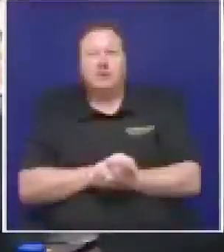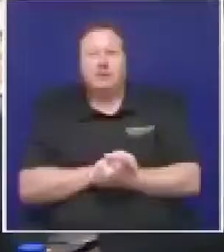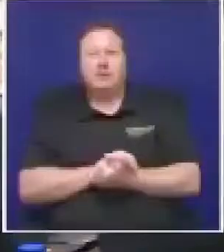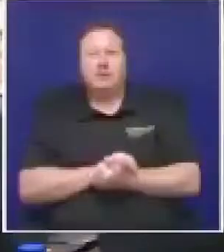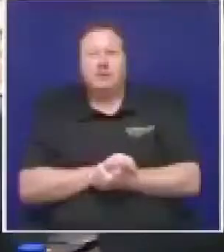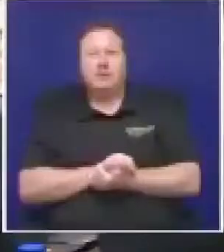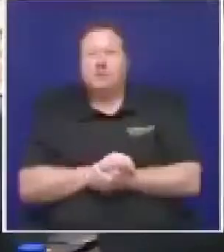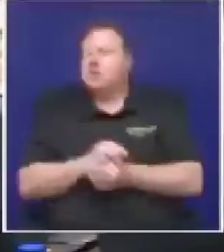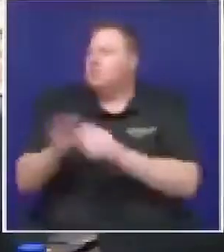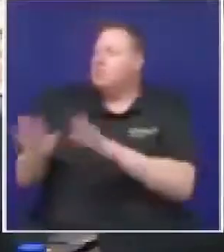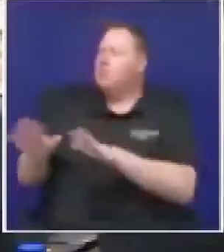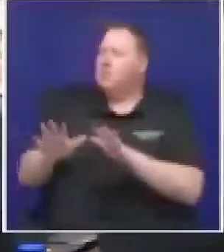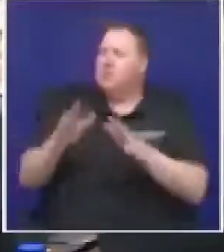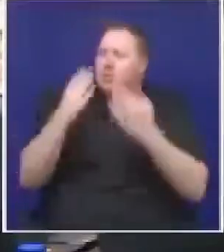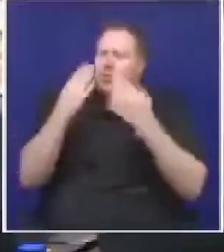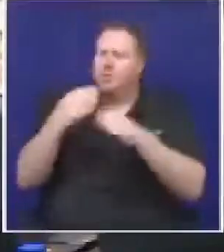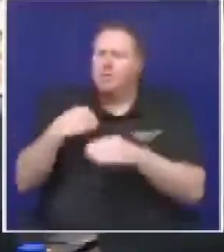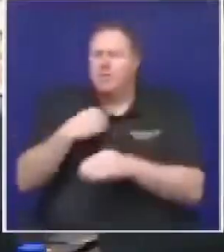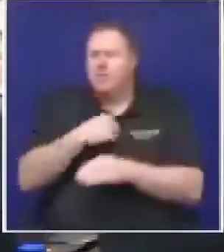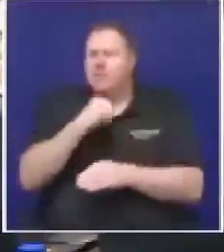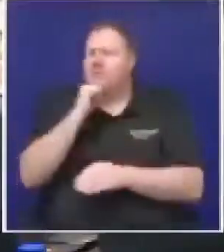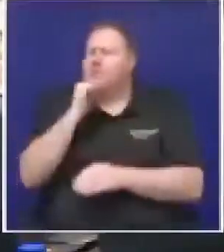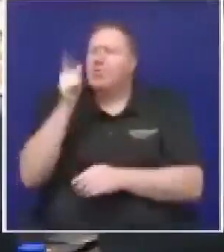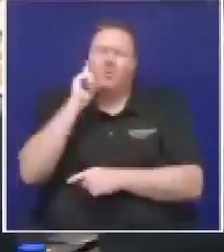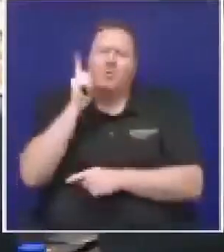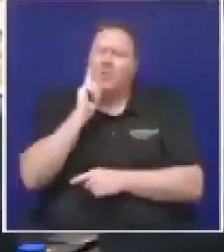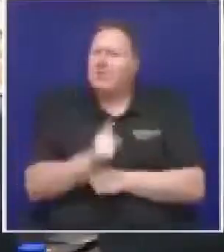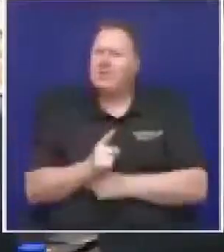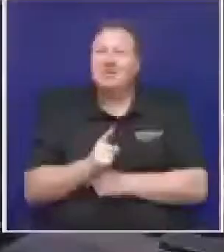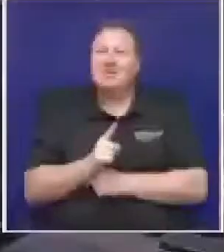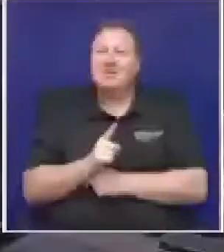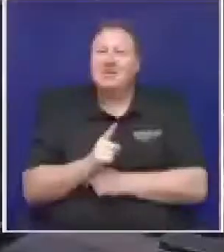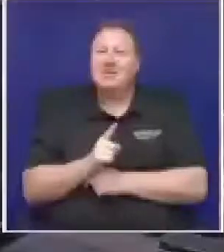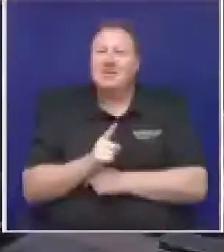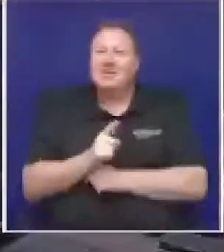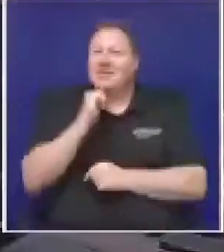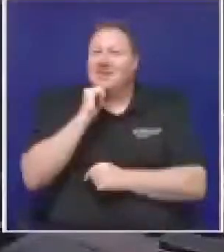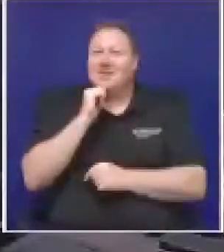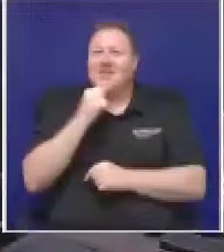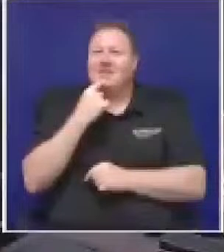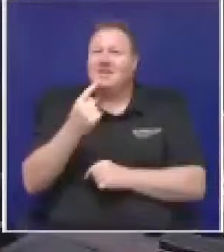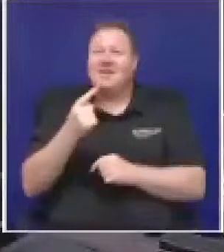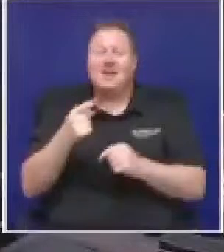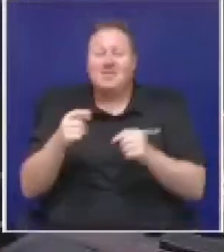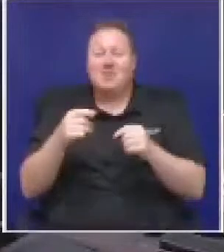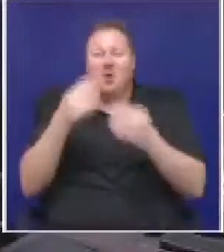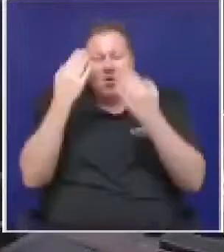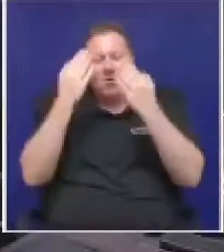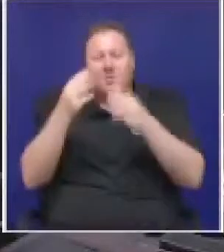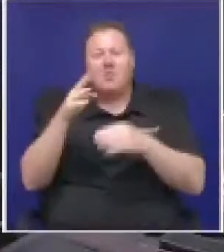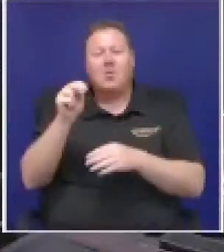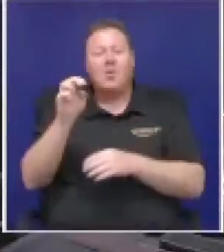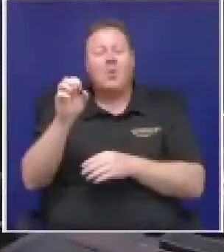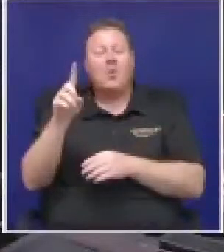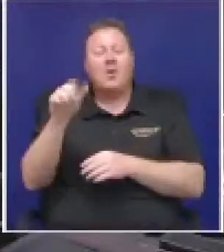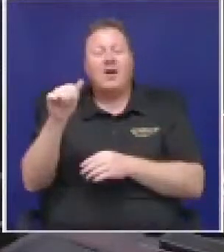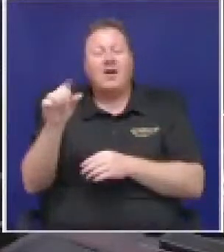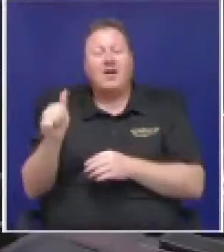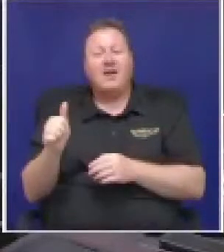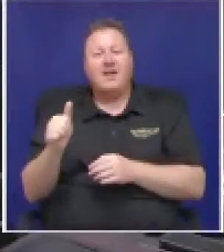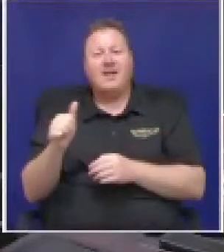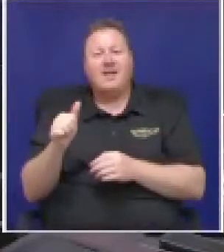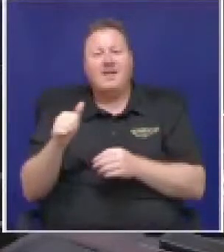Order, honorable members, don't be naughty. You didn't say the same thing when Honorable Nodata took a question for